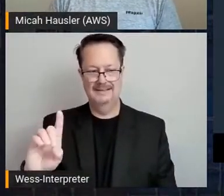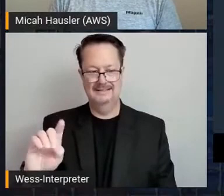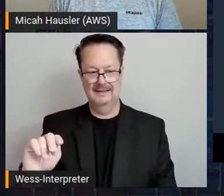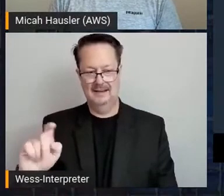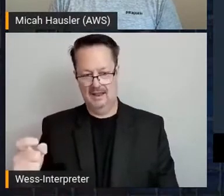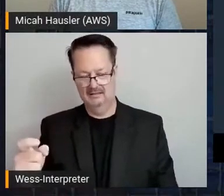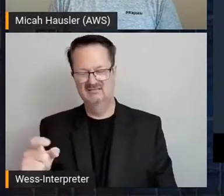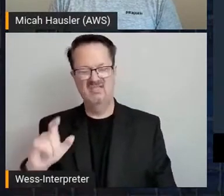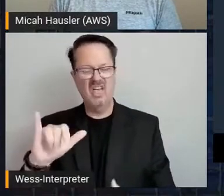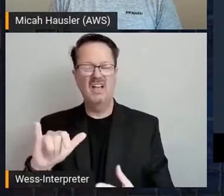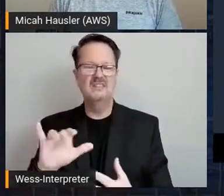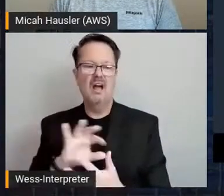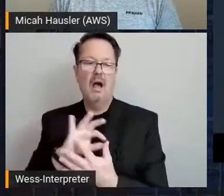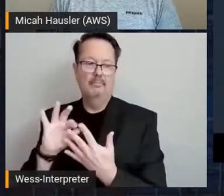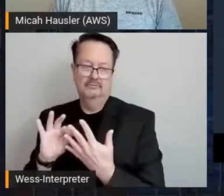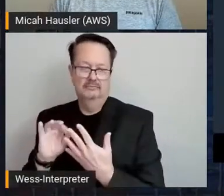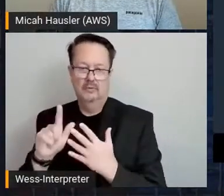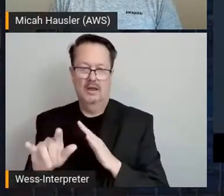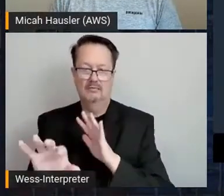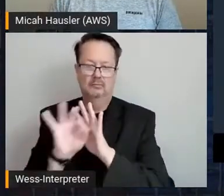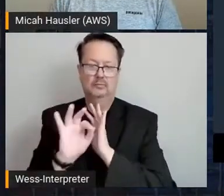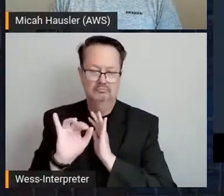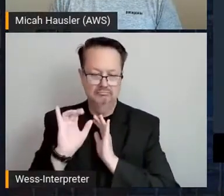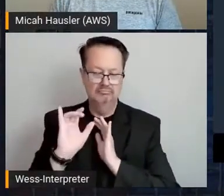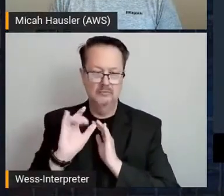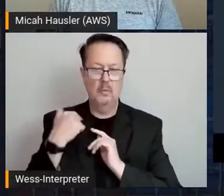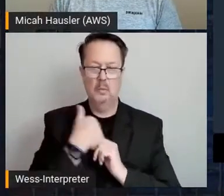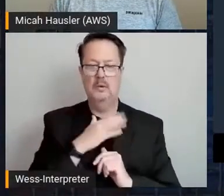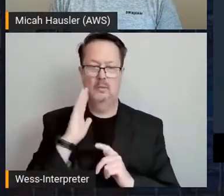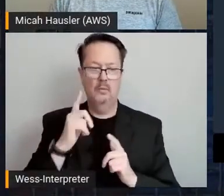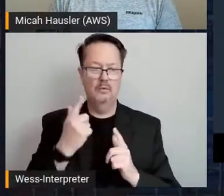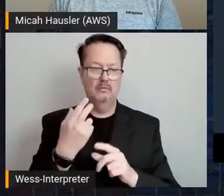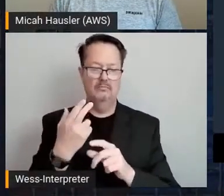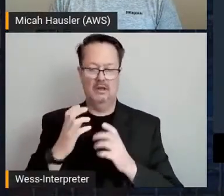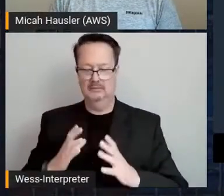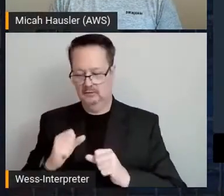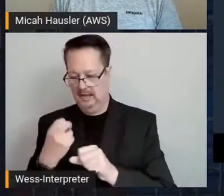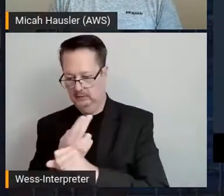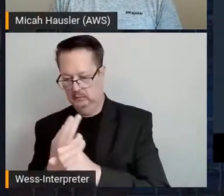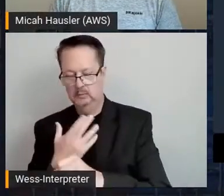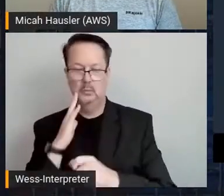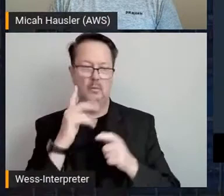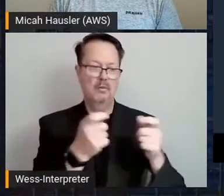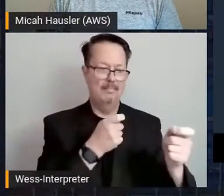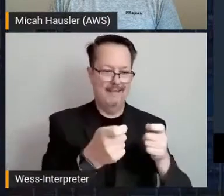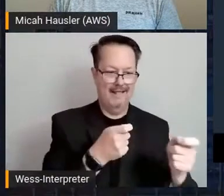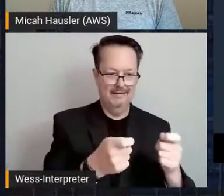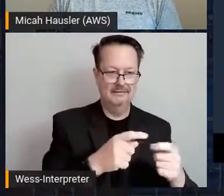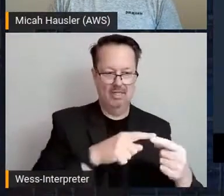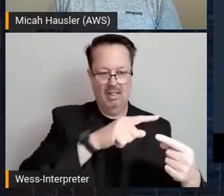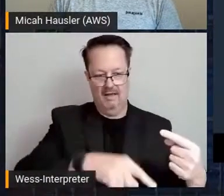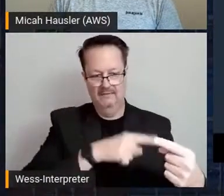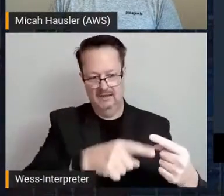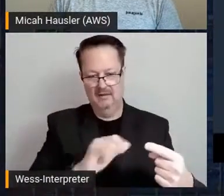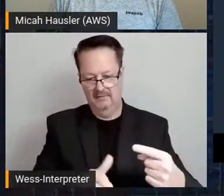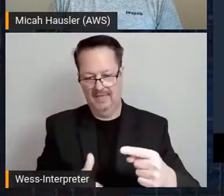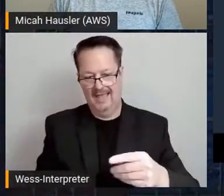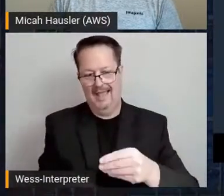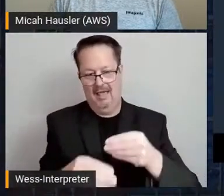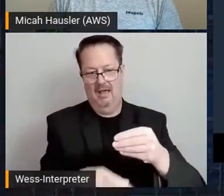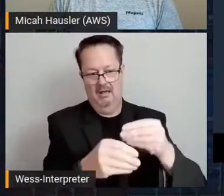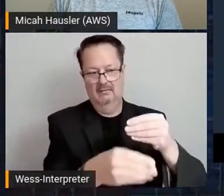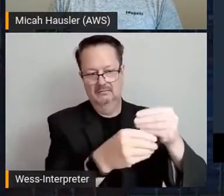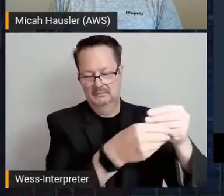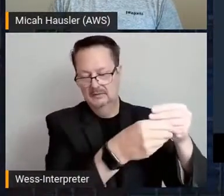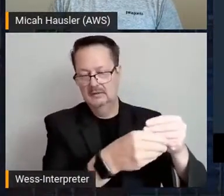component that customers can use where we'll manage the lifecycle of those add-ons. And going forward, we're looking at